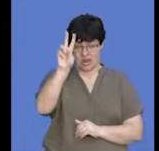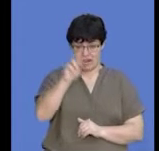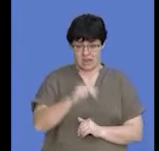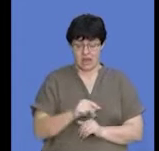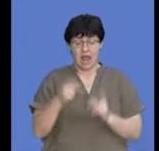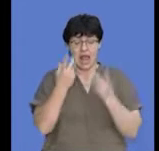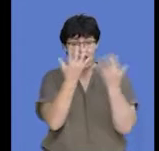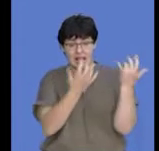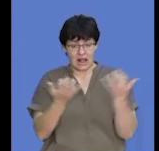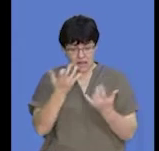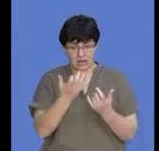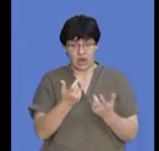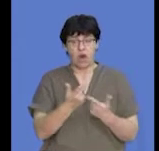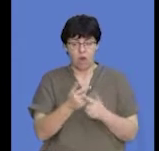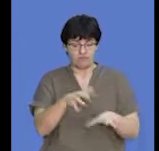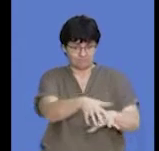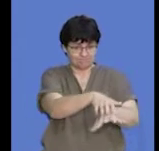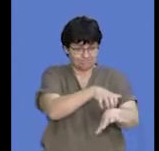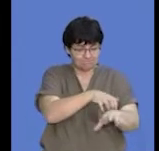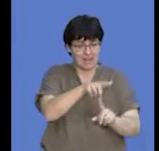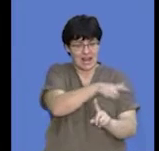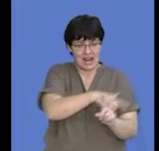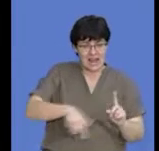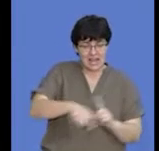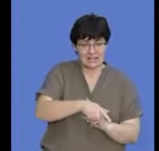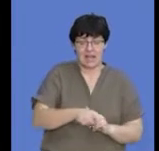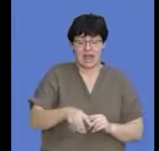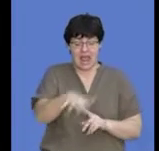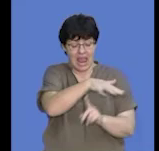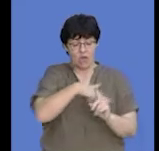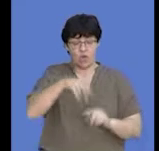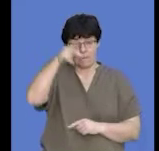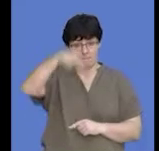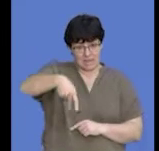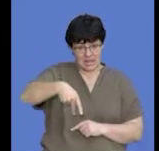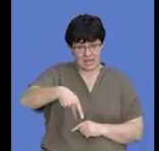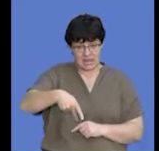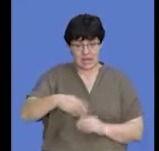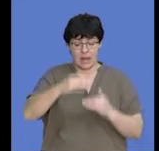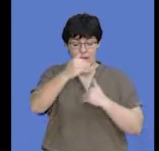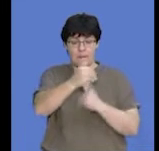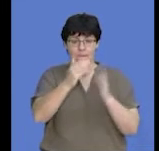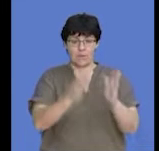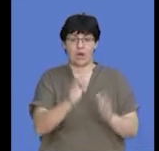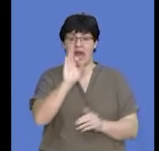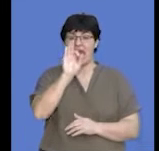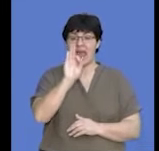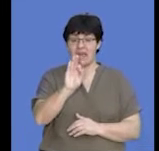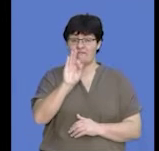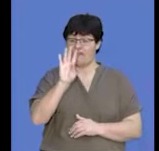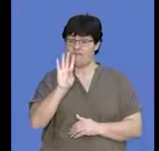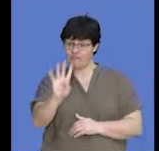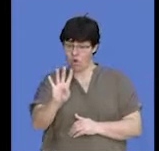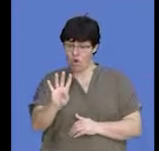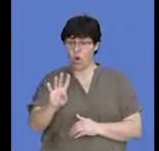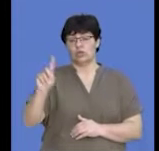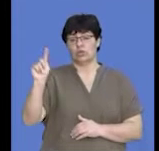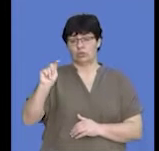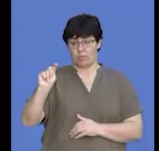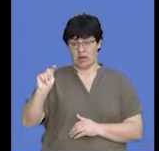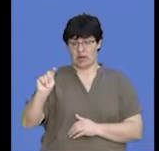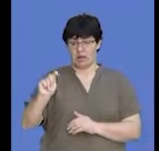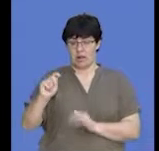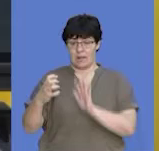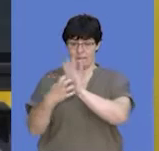the area of the cultivated land, area P, in block F4 on the topographical map. In